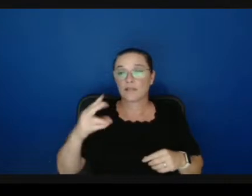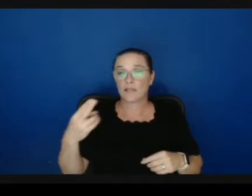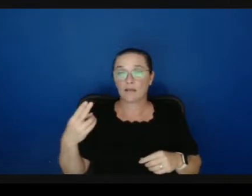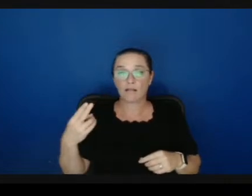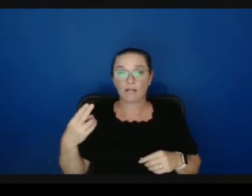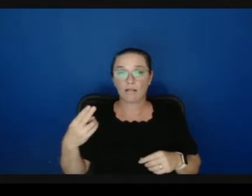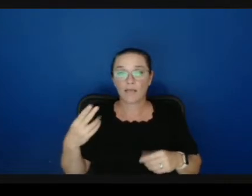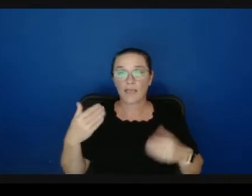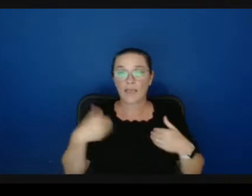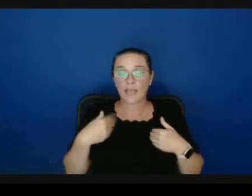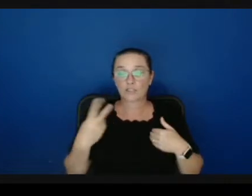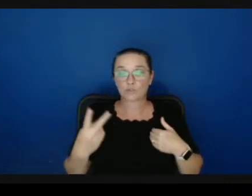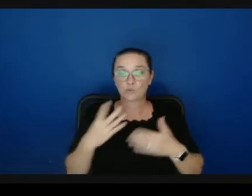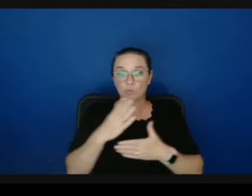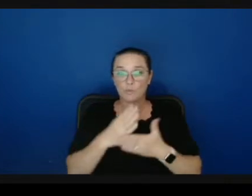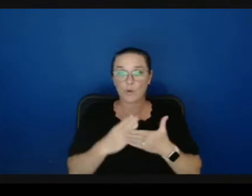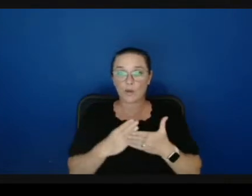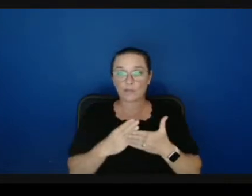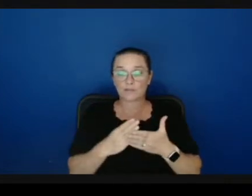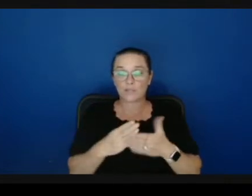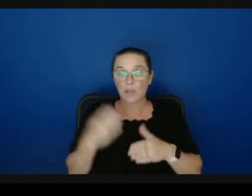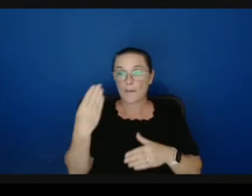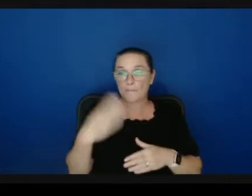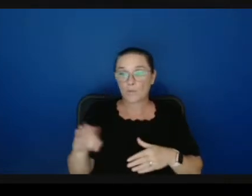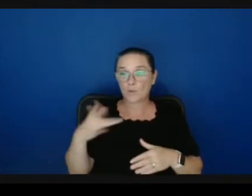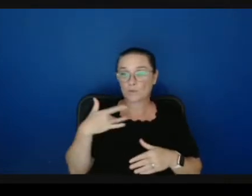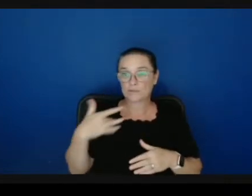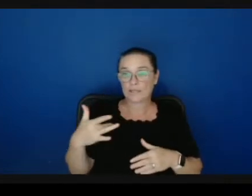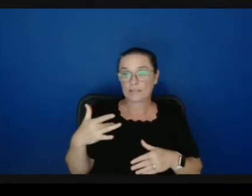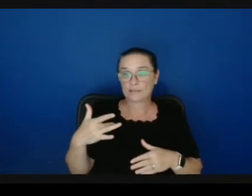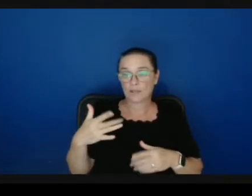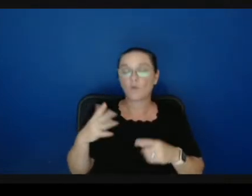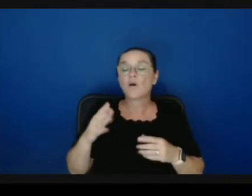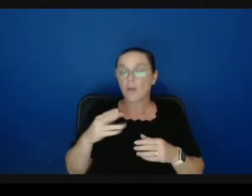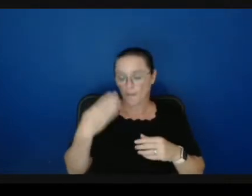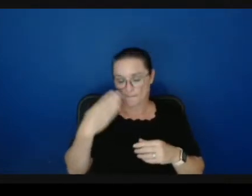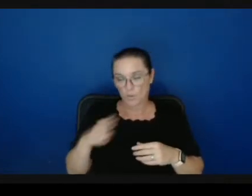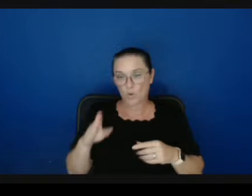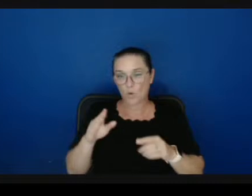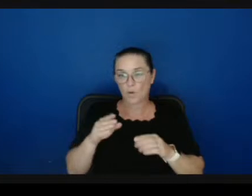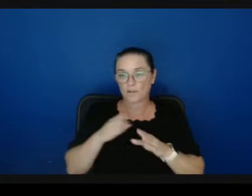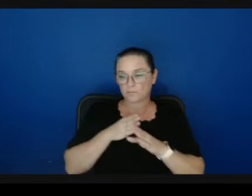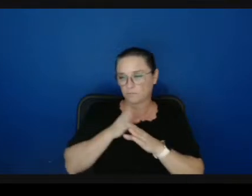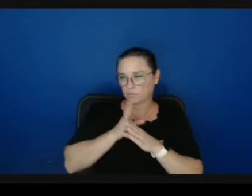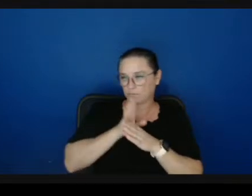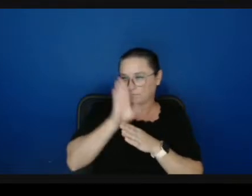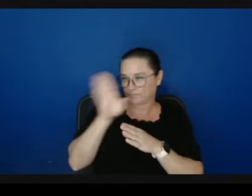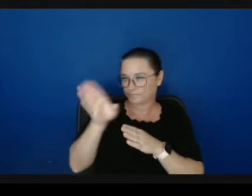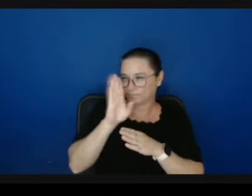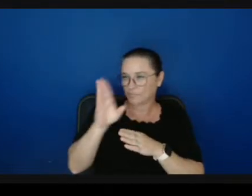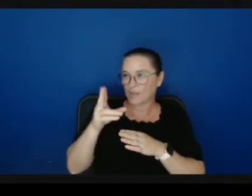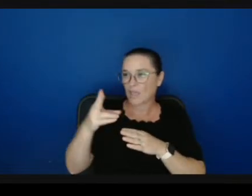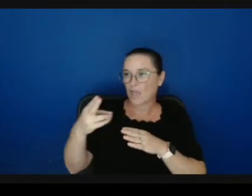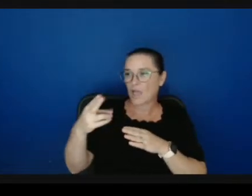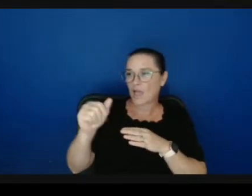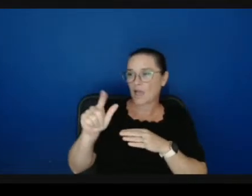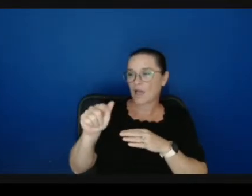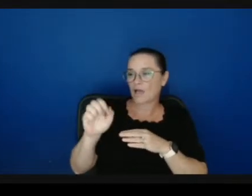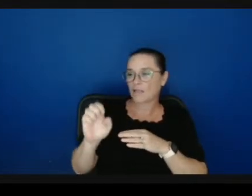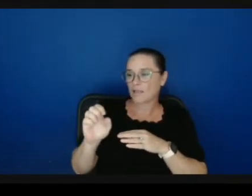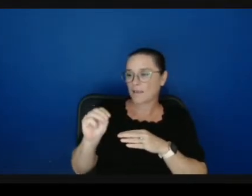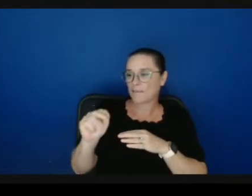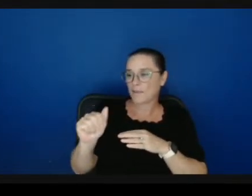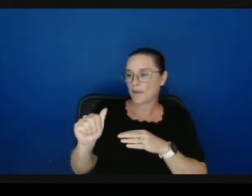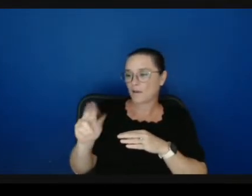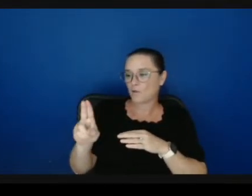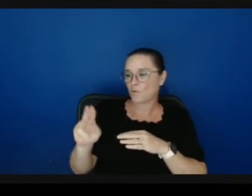two components. The blue one usually points towards, or does point towards Halemaumau, and usually picks up the signal from inflation of that reservoir.